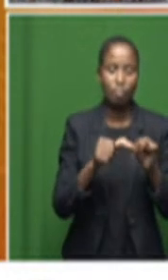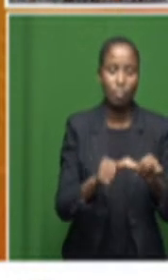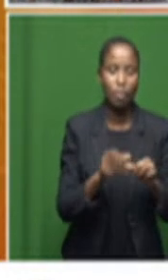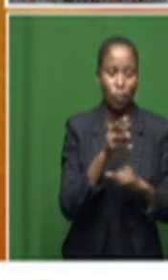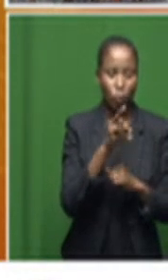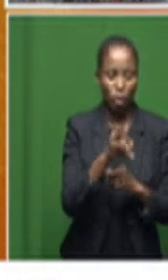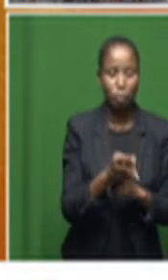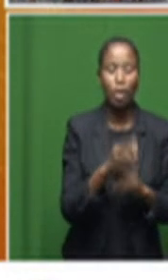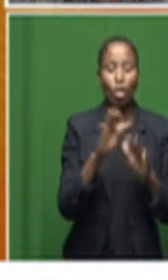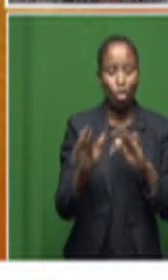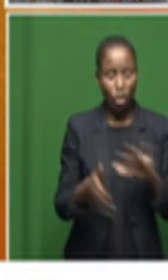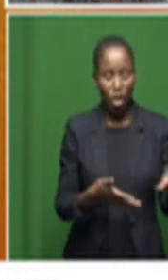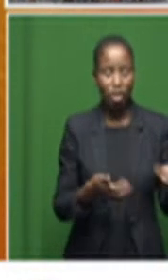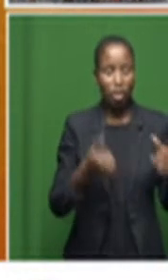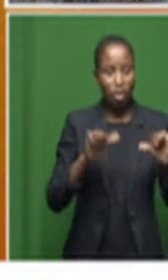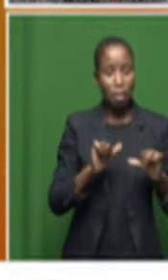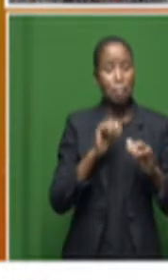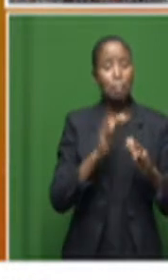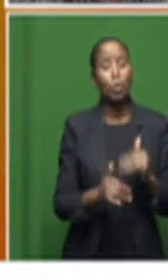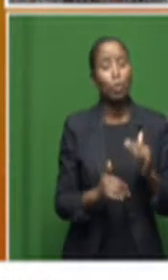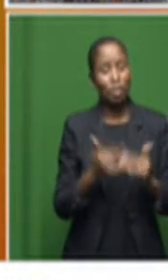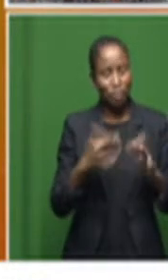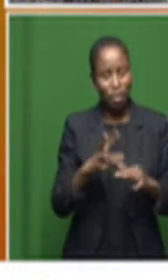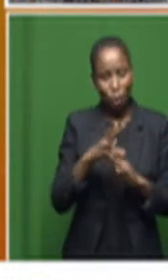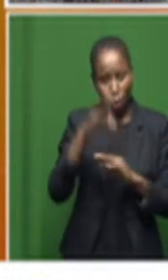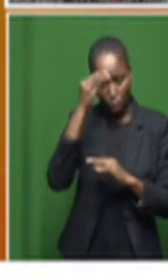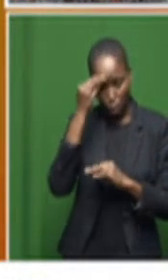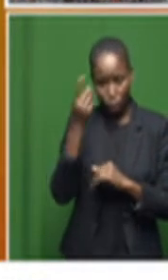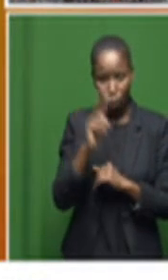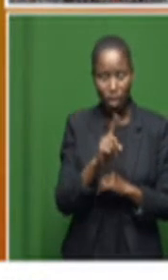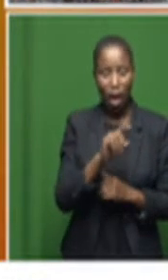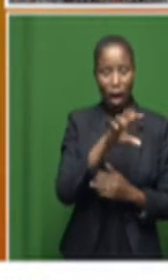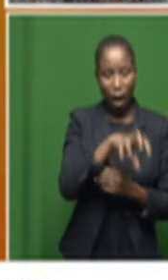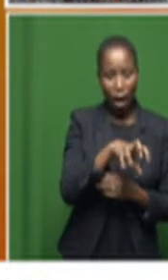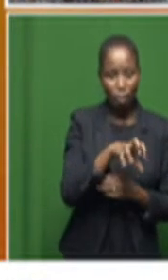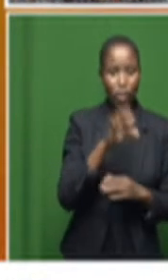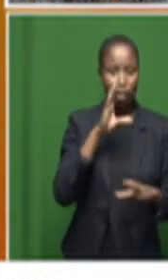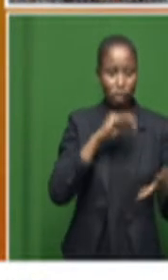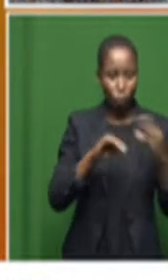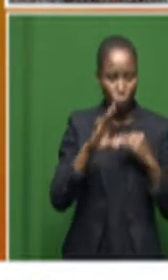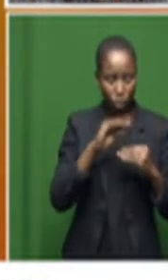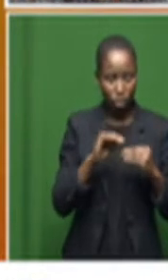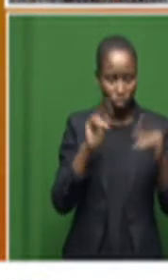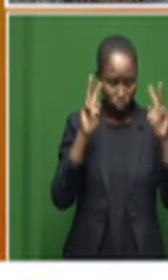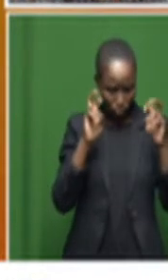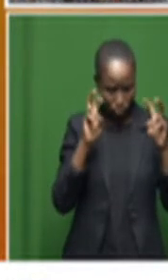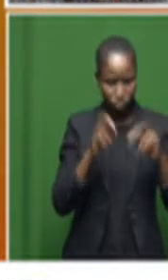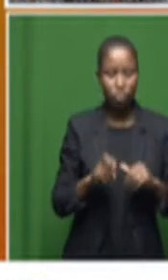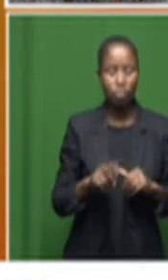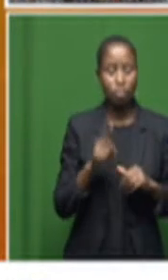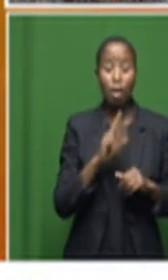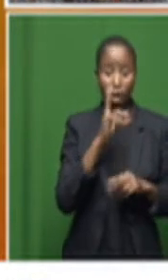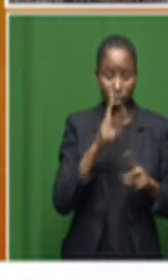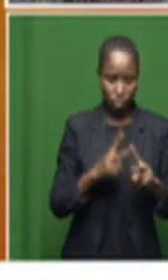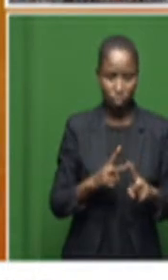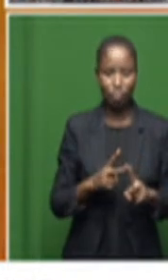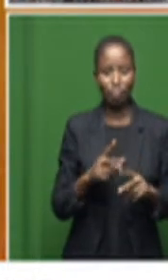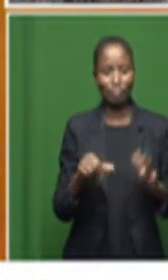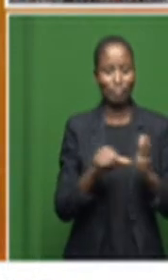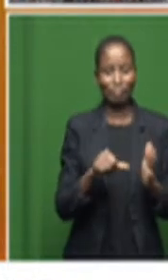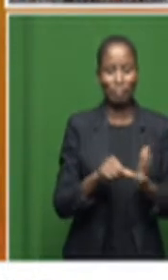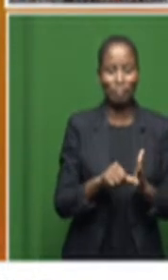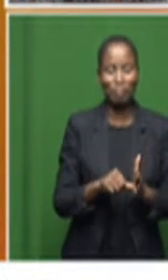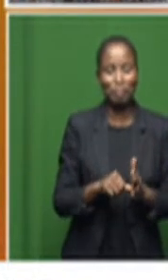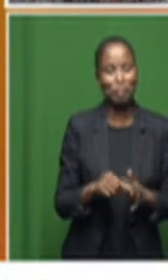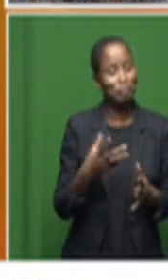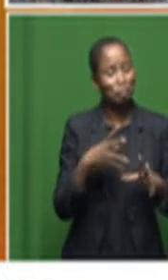that process, we learned that the hub and spoke practice can work. However, and it's also important to move fast to